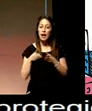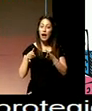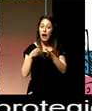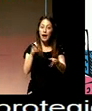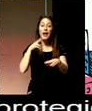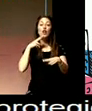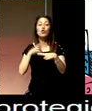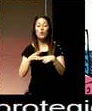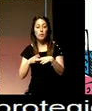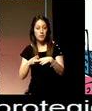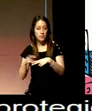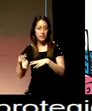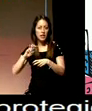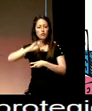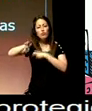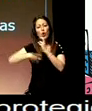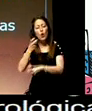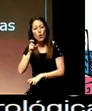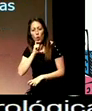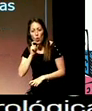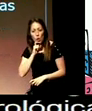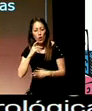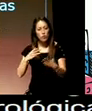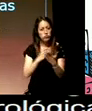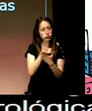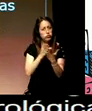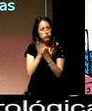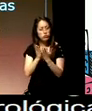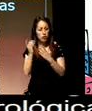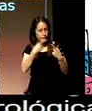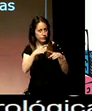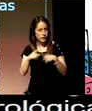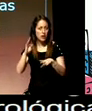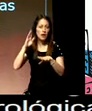done in different ways in order to overcome the difference in levels.